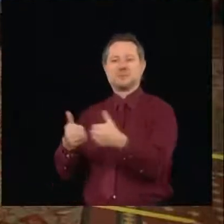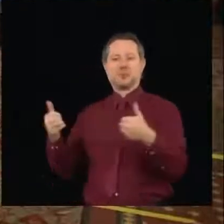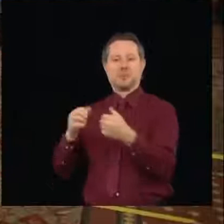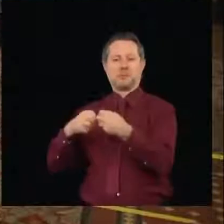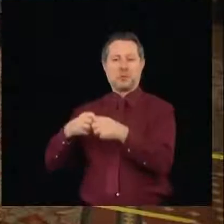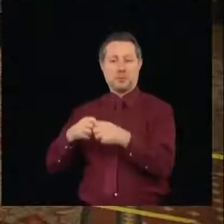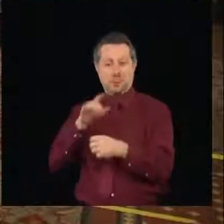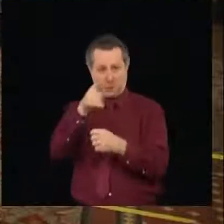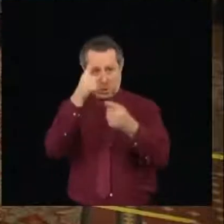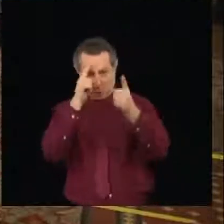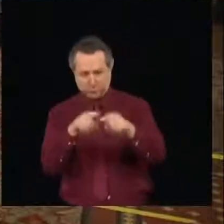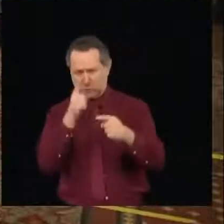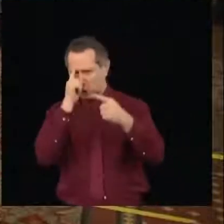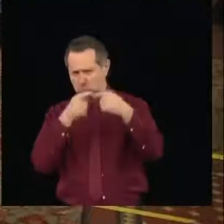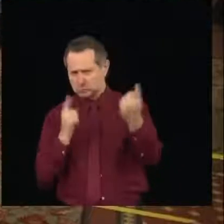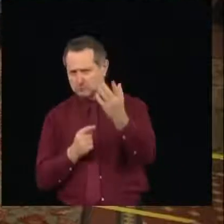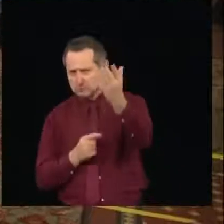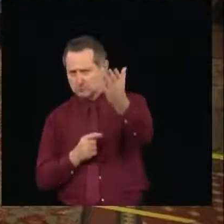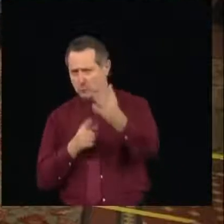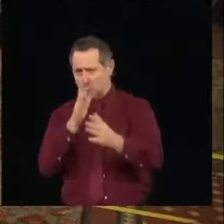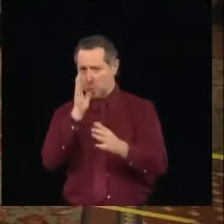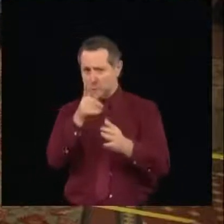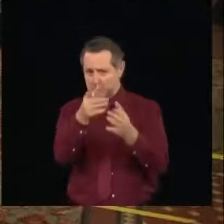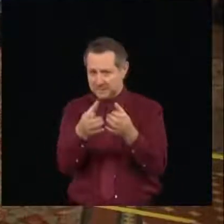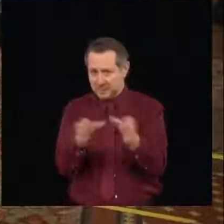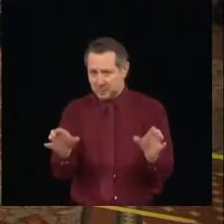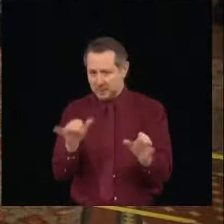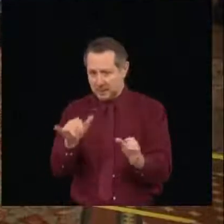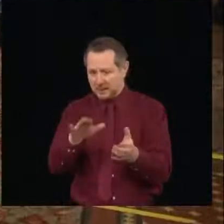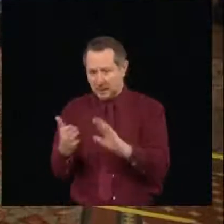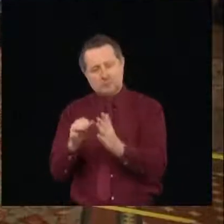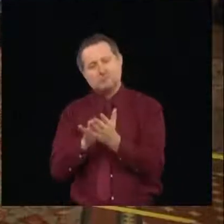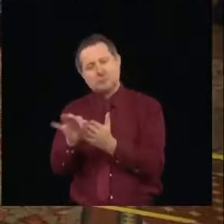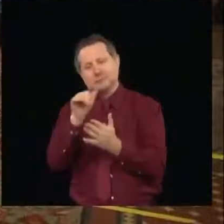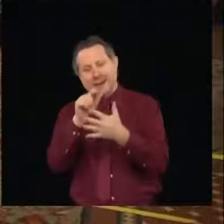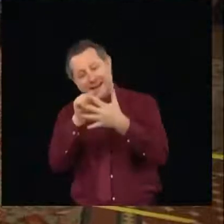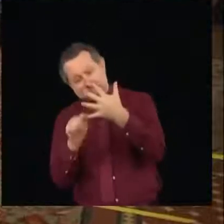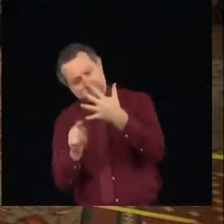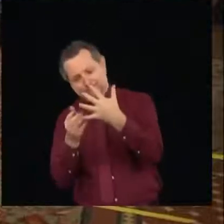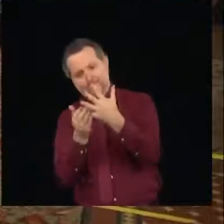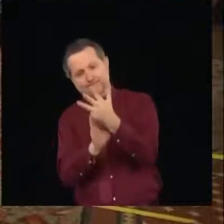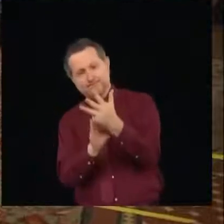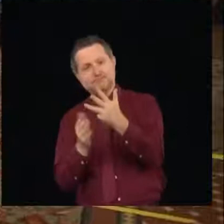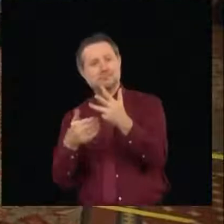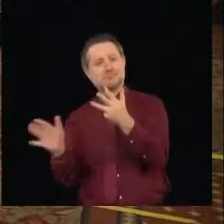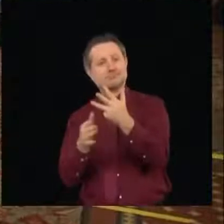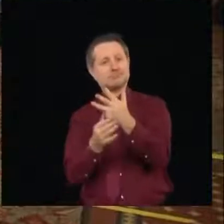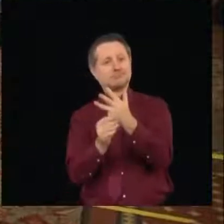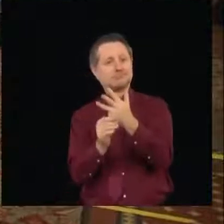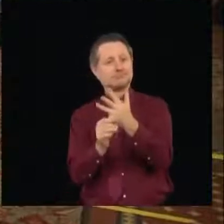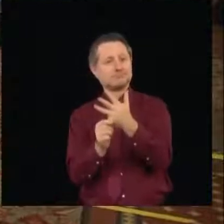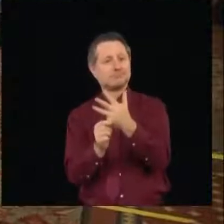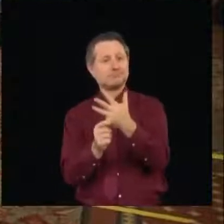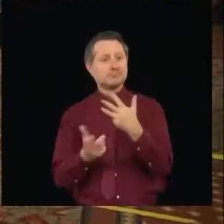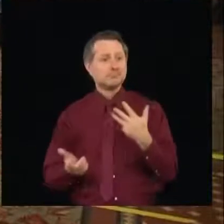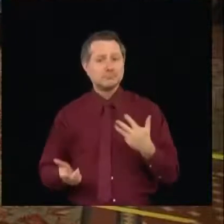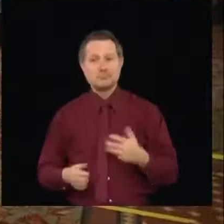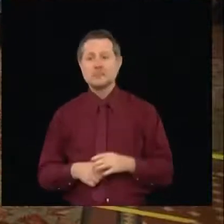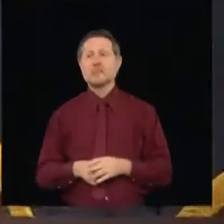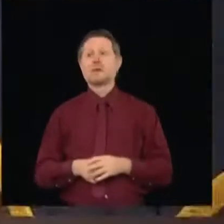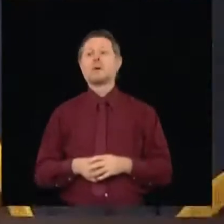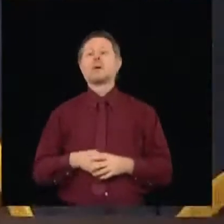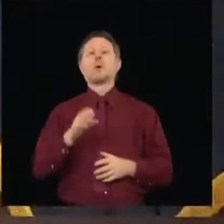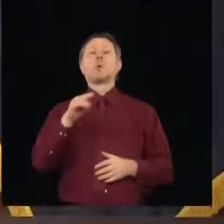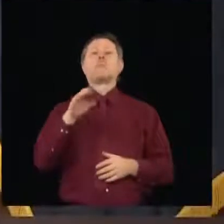is it possible to actually separate that to get the capital region open? Because people are, as you can hear outside, getting pretty restless. Yeah, well, people